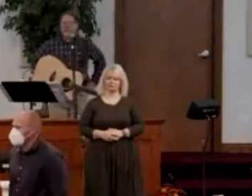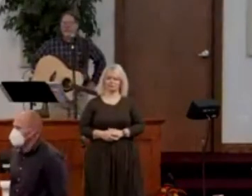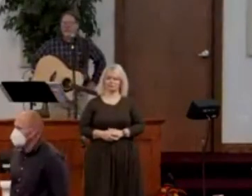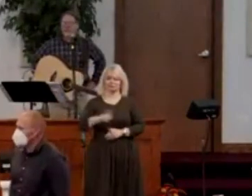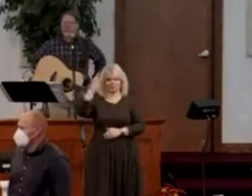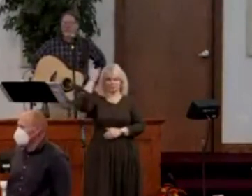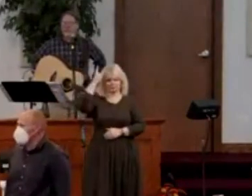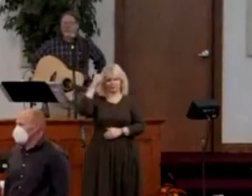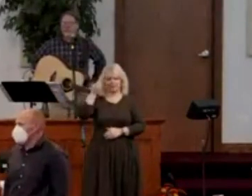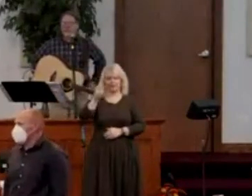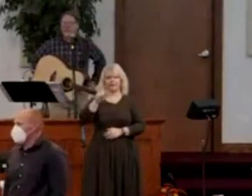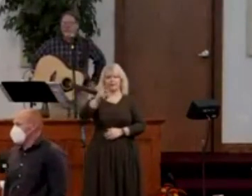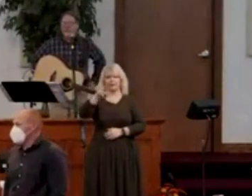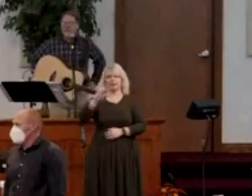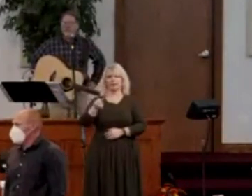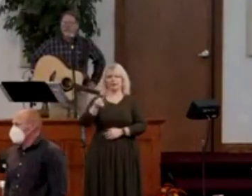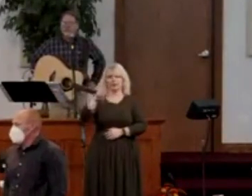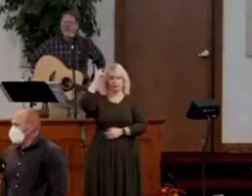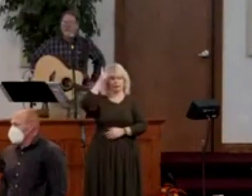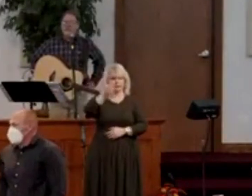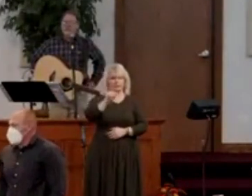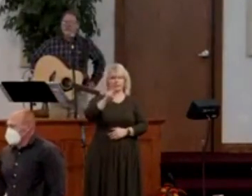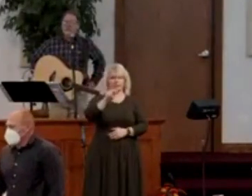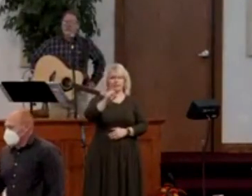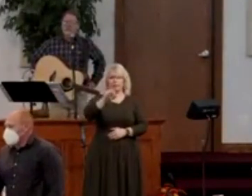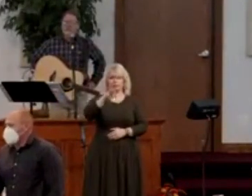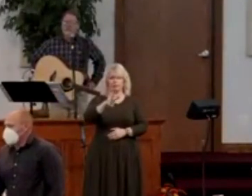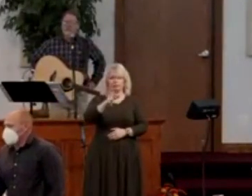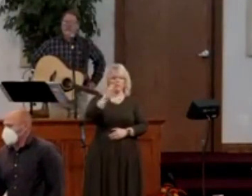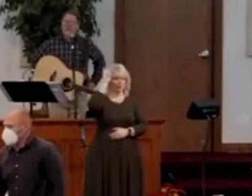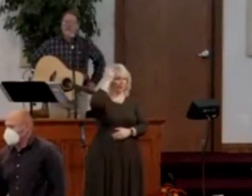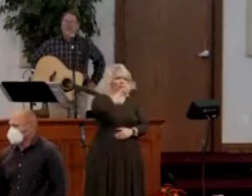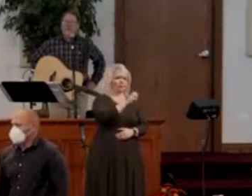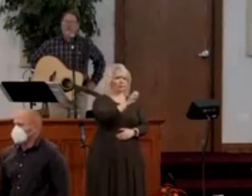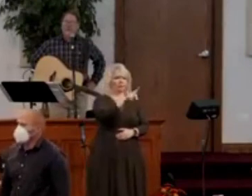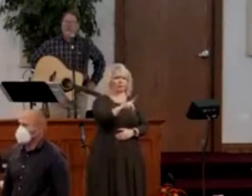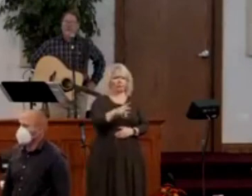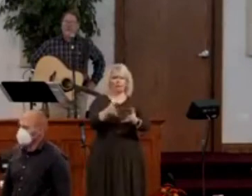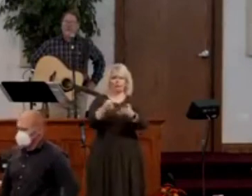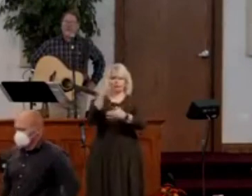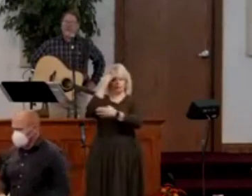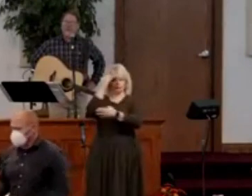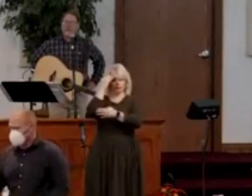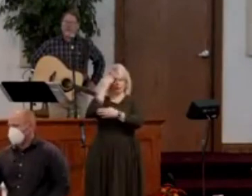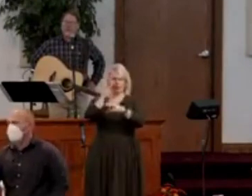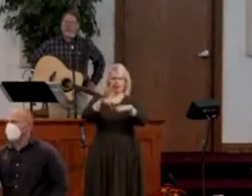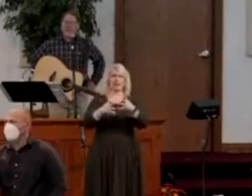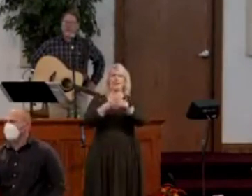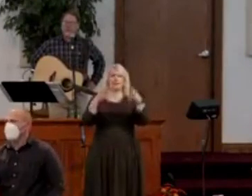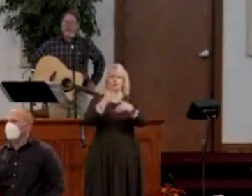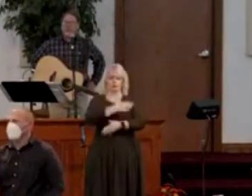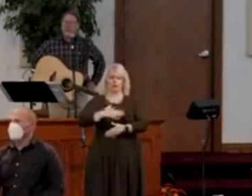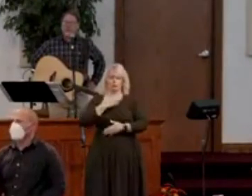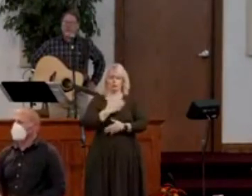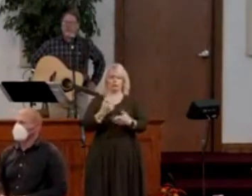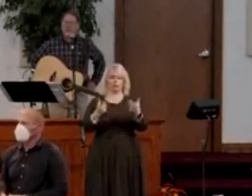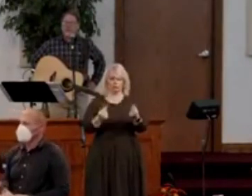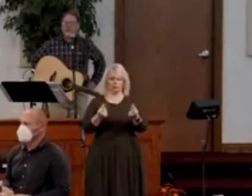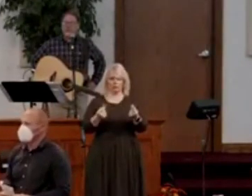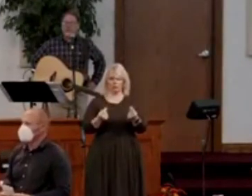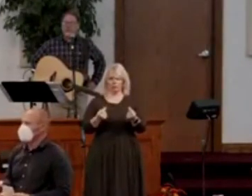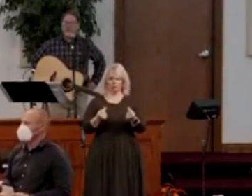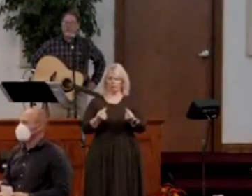Pastor David, Pastor Andrew, Pastor Mark, we just want you to know how much we appreciate what you're doing. I